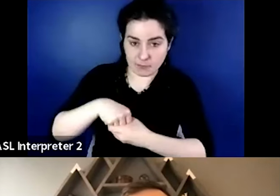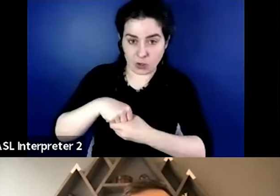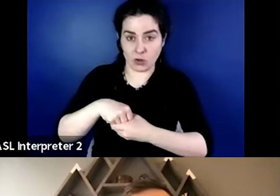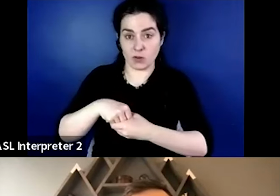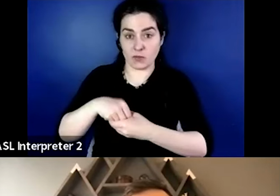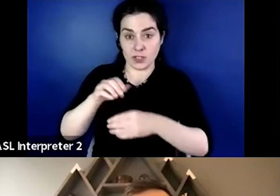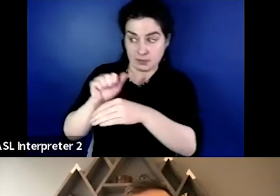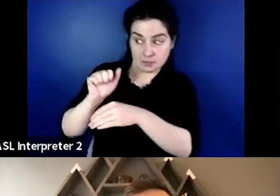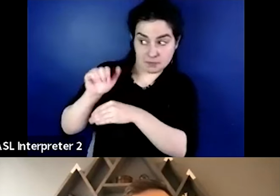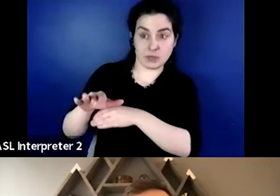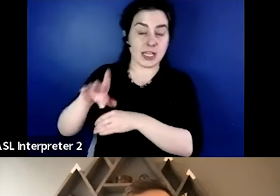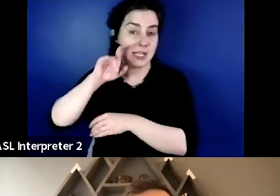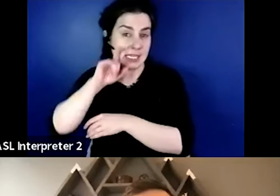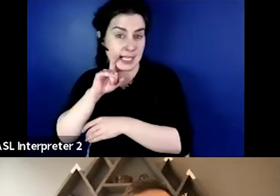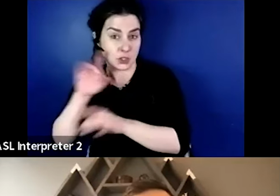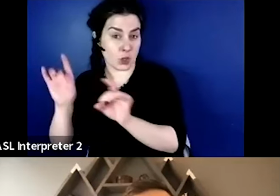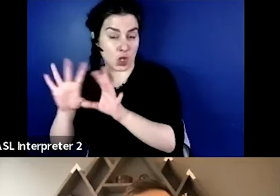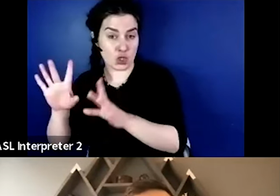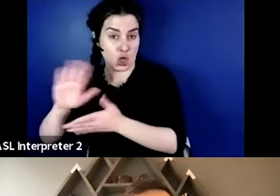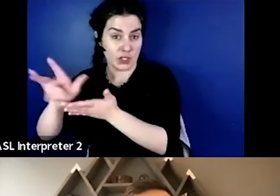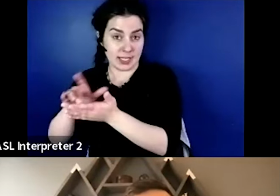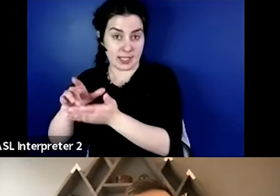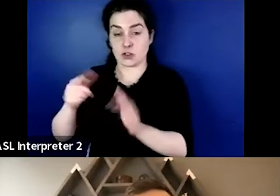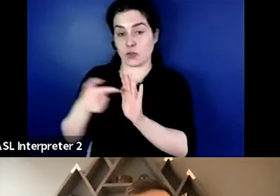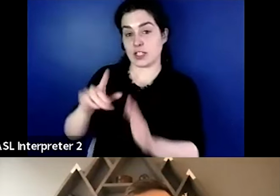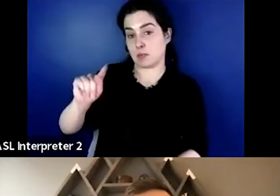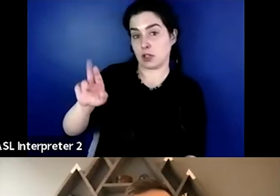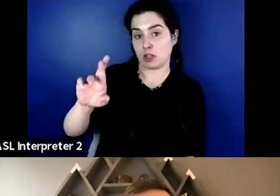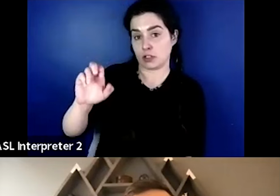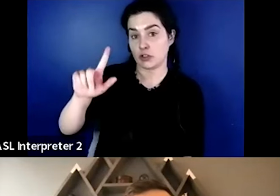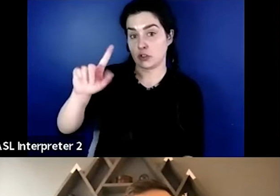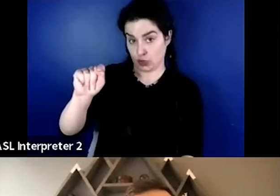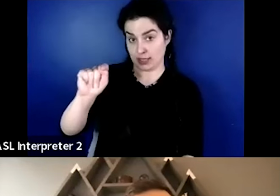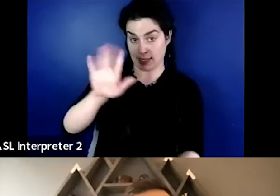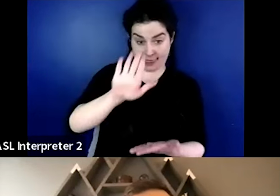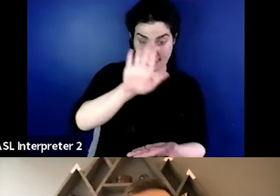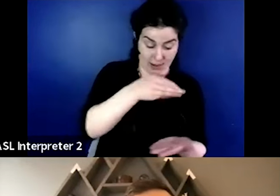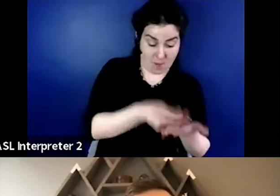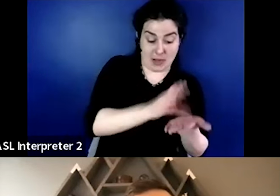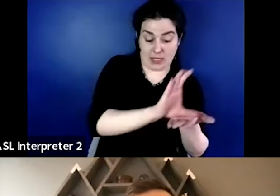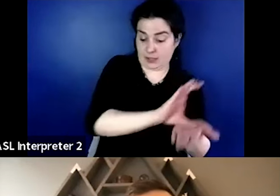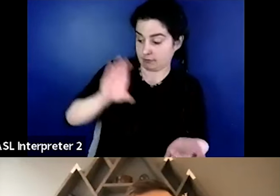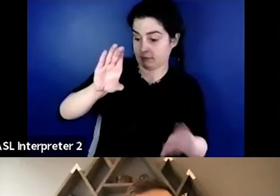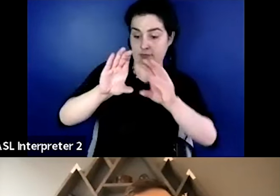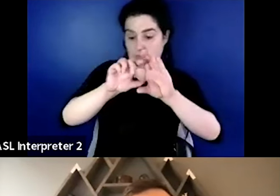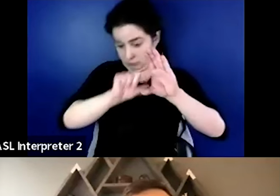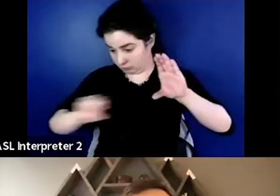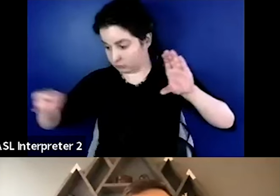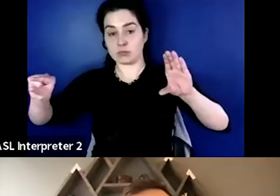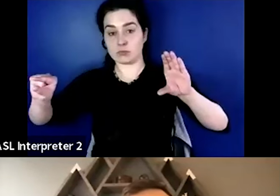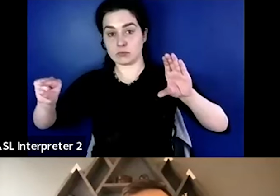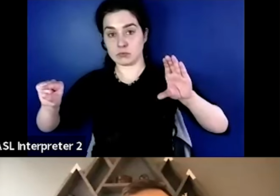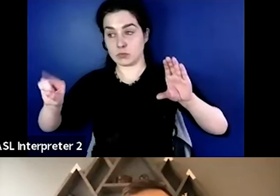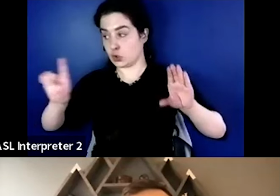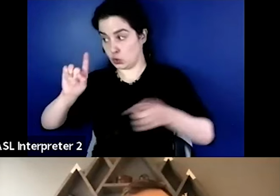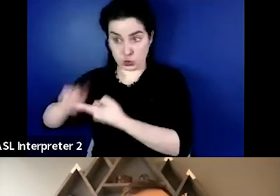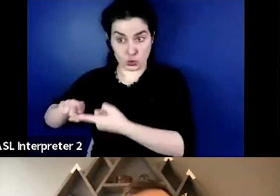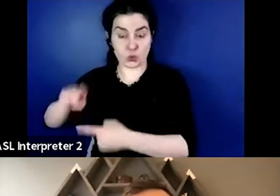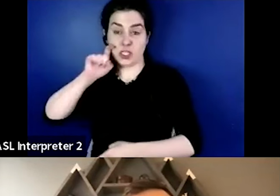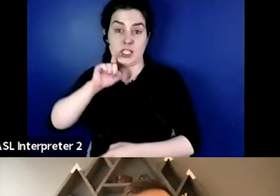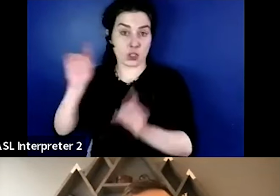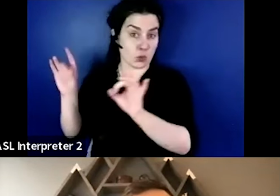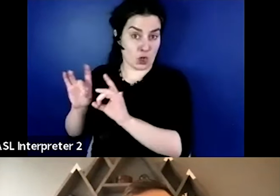local sexual assault center. So Trent gives part of their funds to the local sexual assault center every year. That